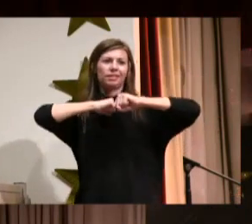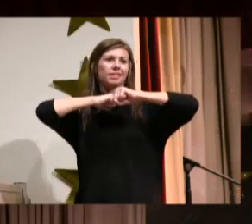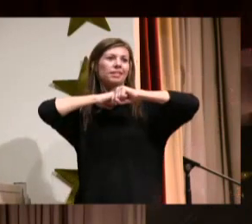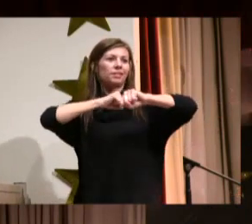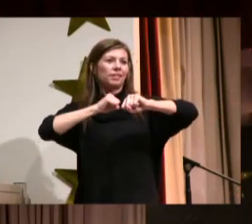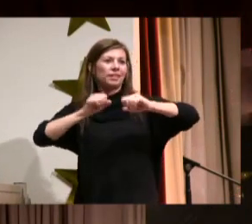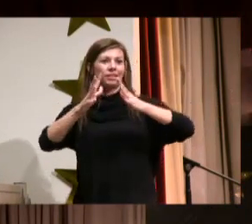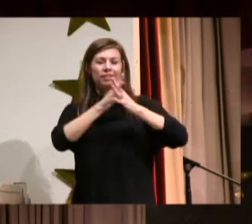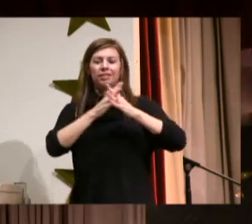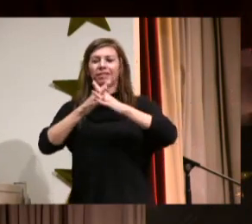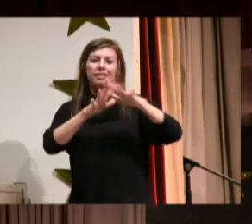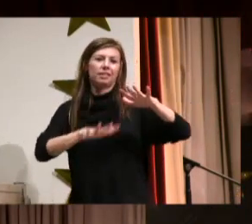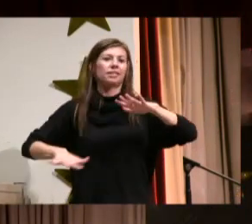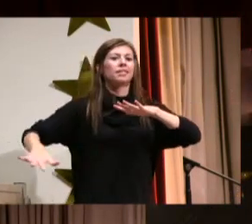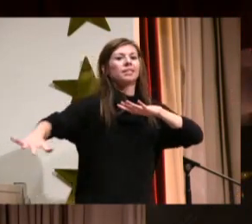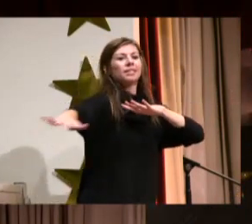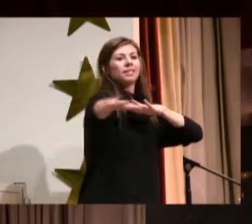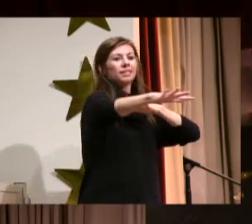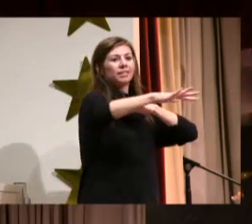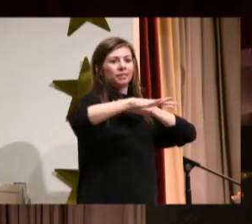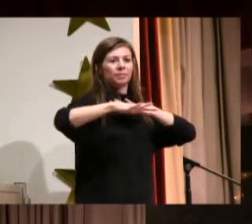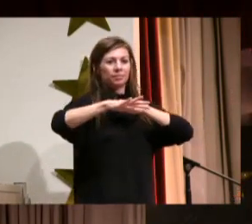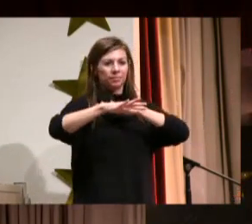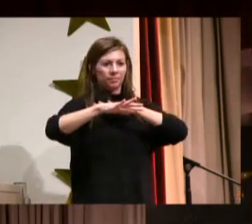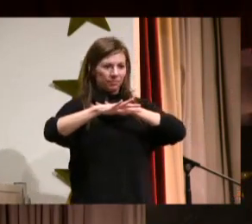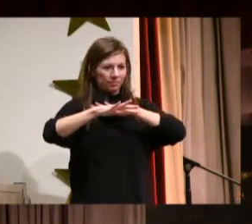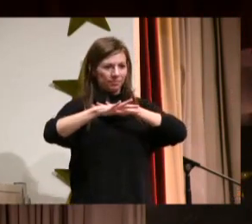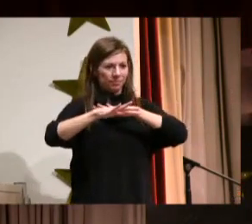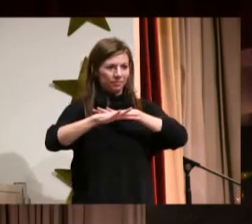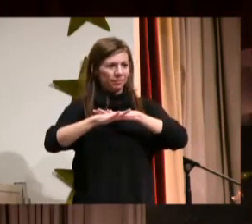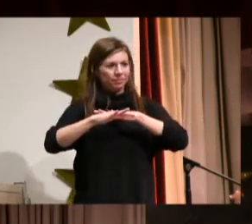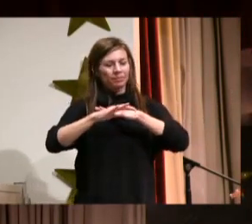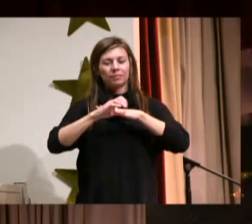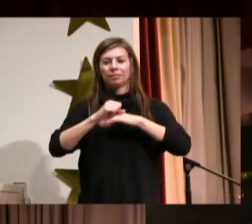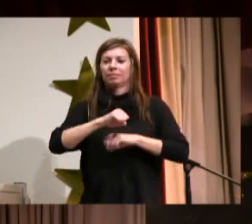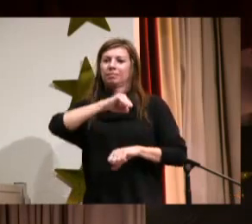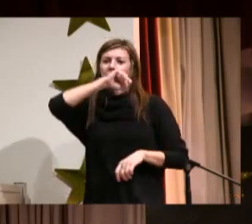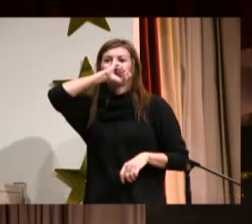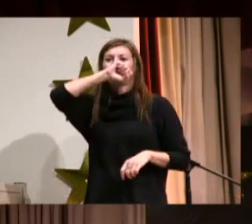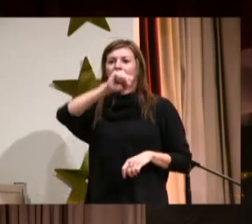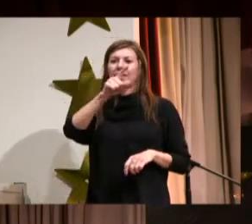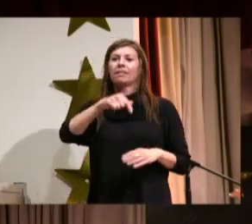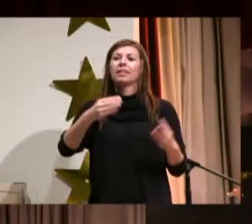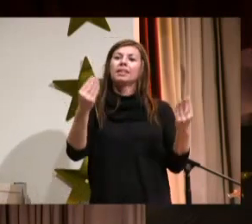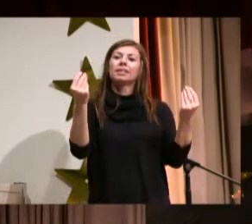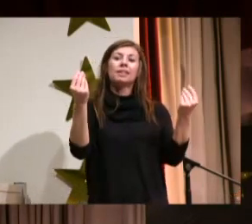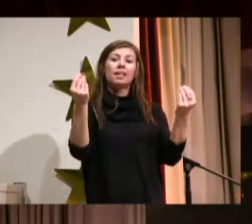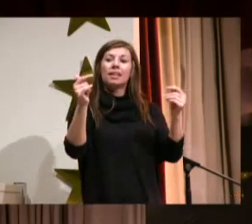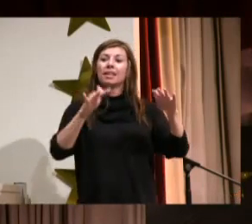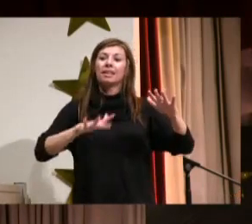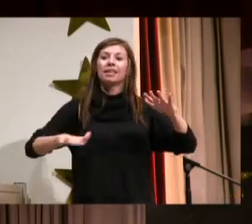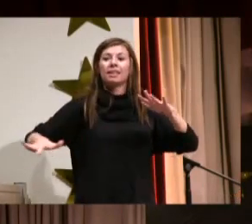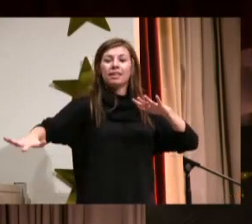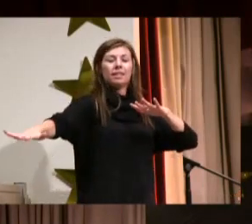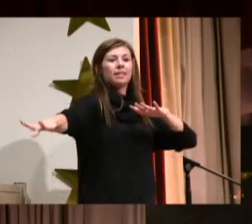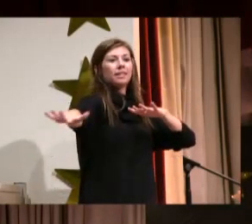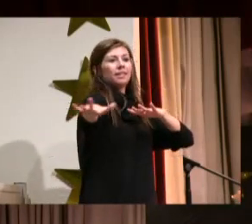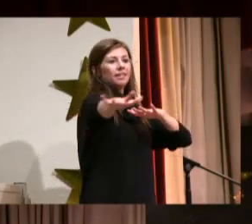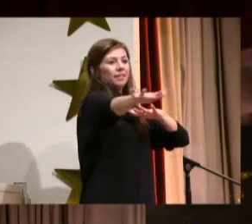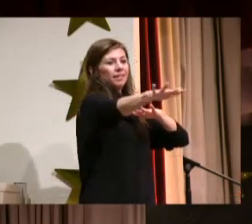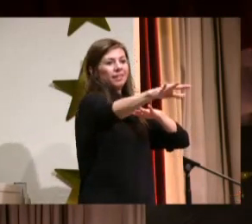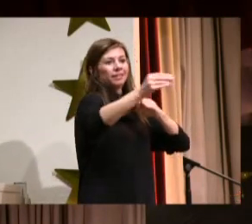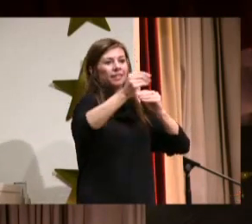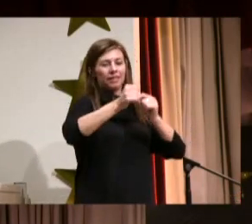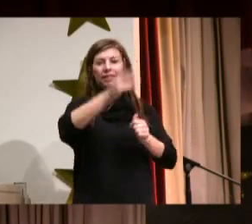you and defend her still today. Cause there ain't no doubt I love this